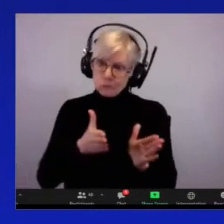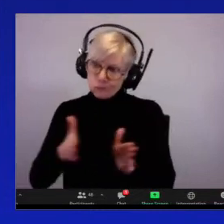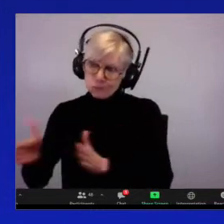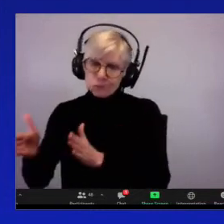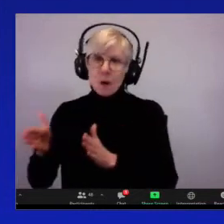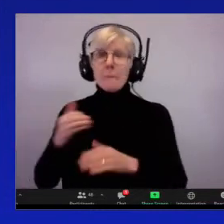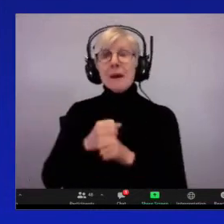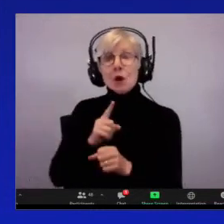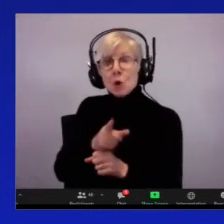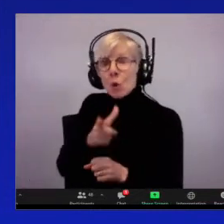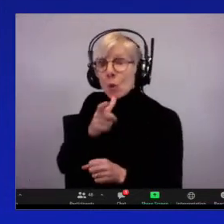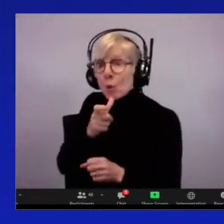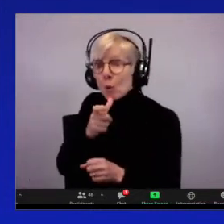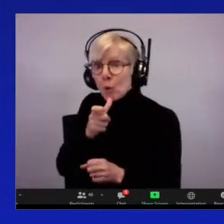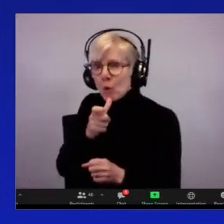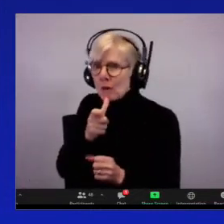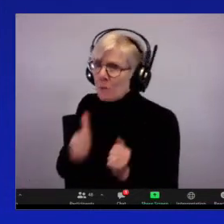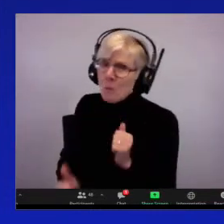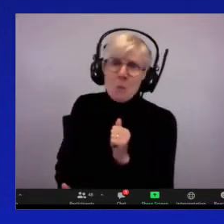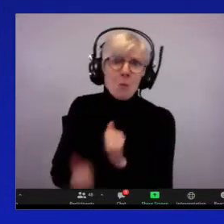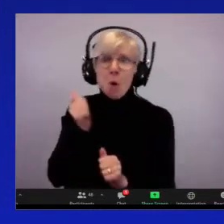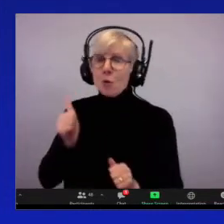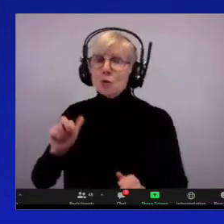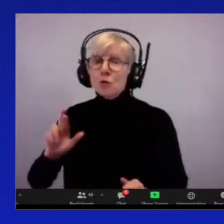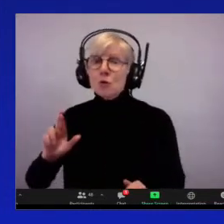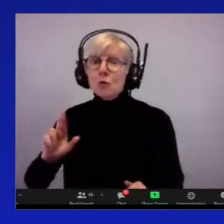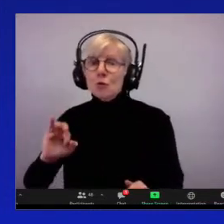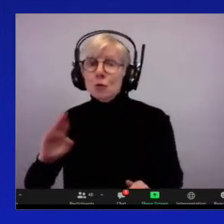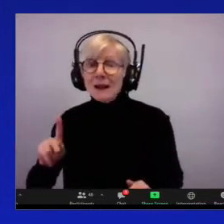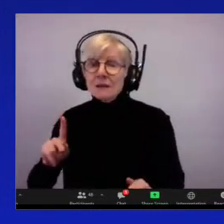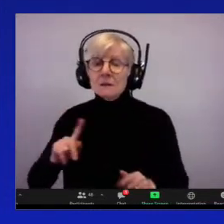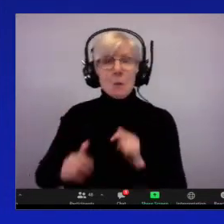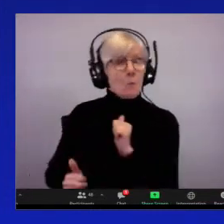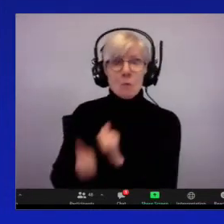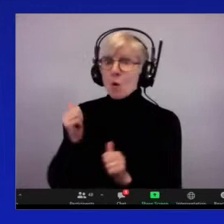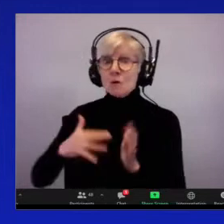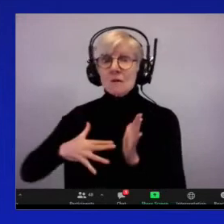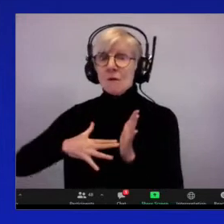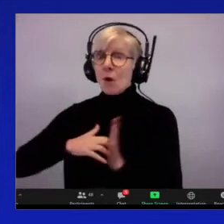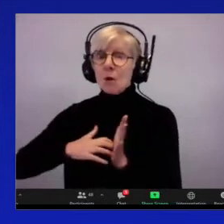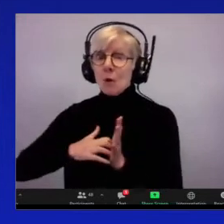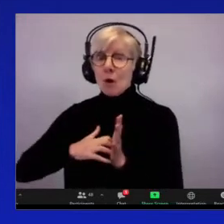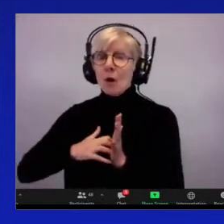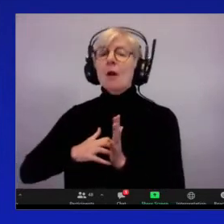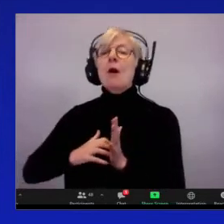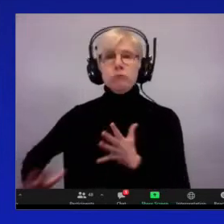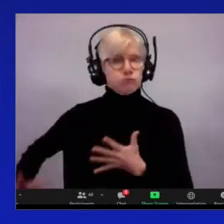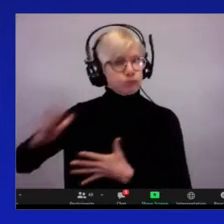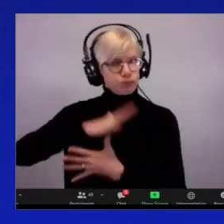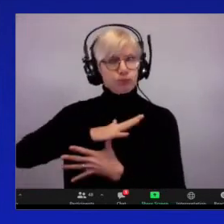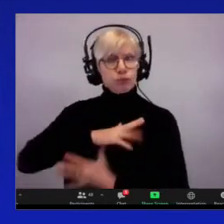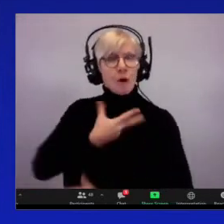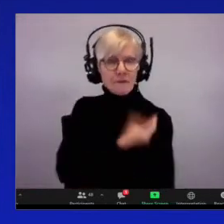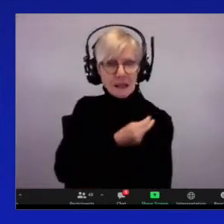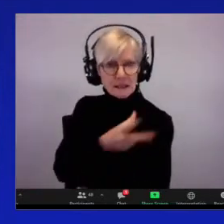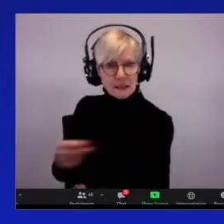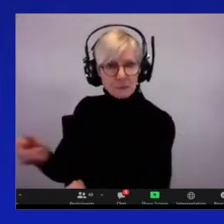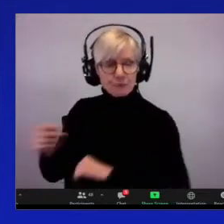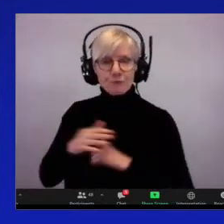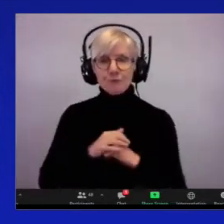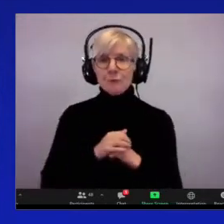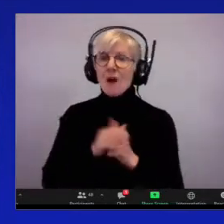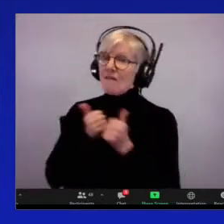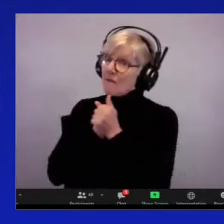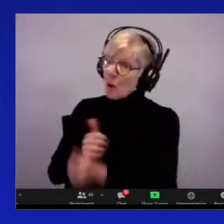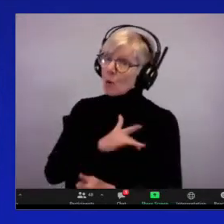most vulnerable and at risk will be prioritized for the vaccine. Ottawa's work is significantly affected by provincial direction